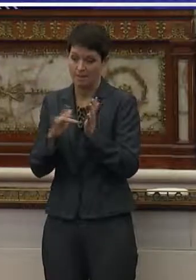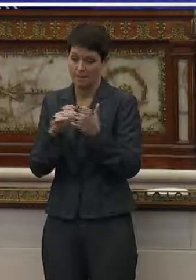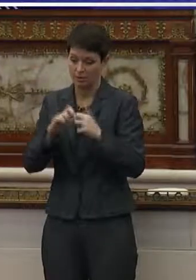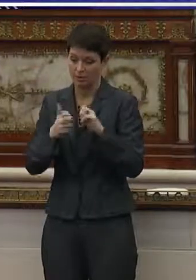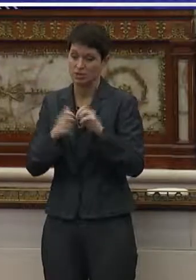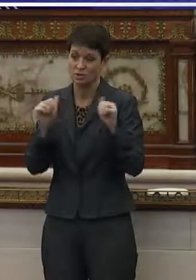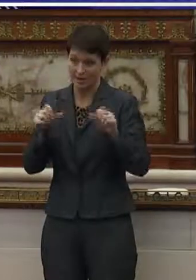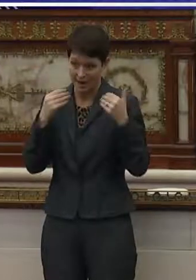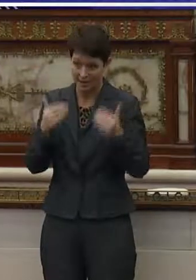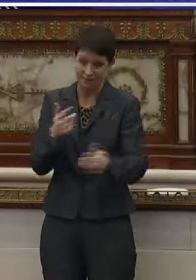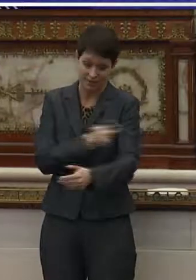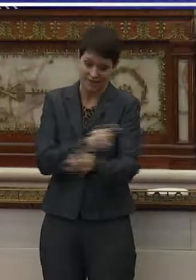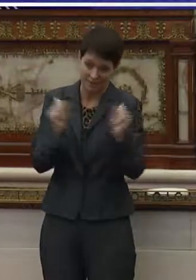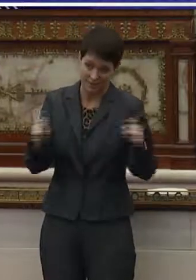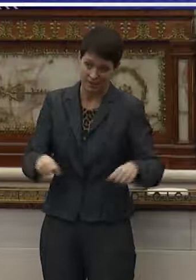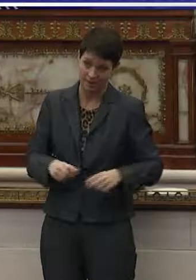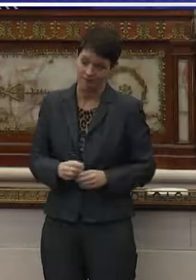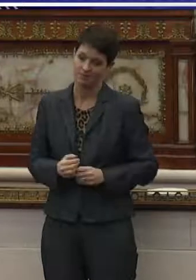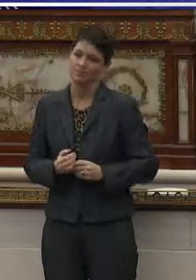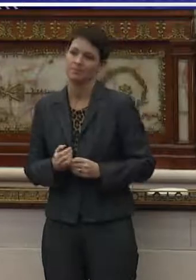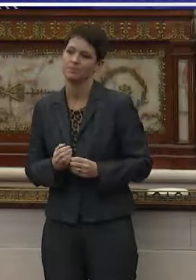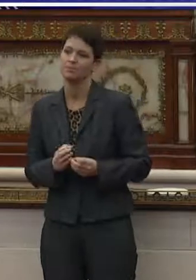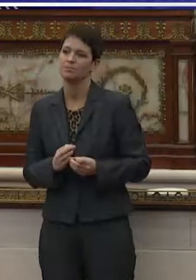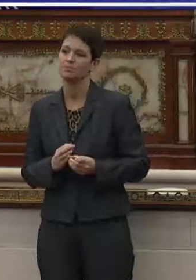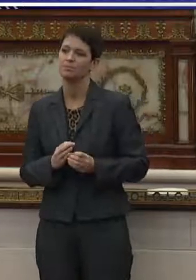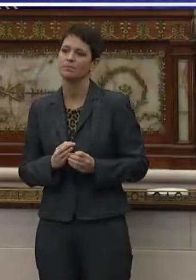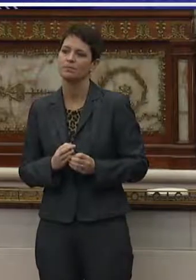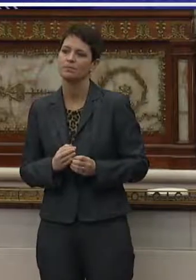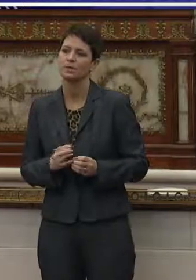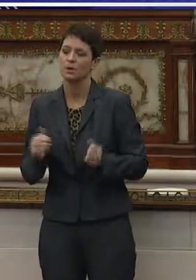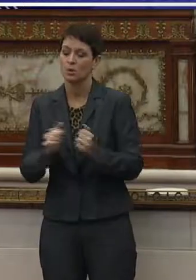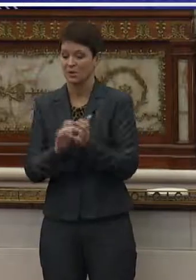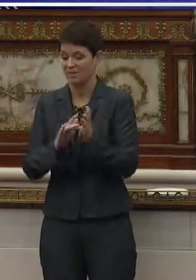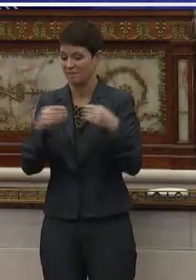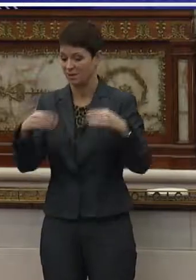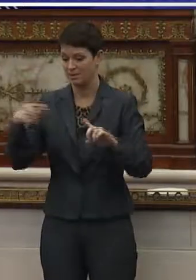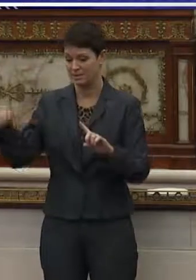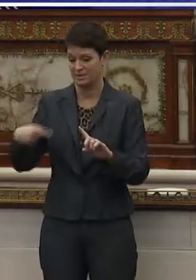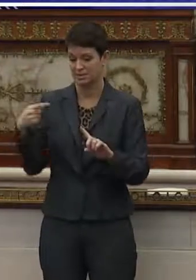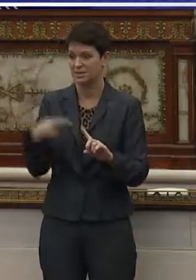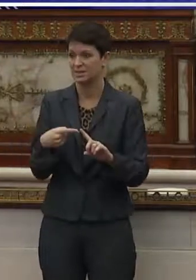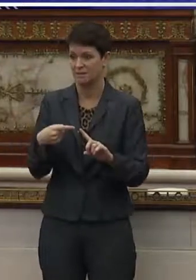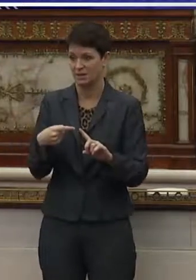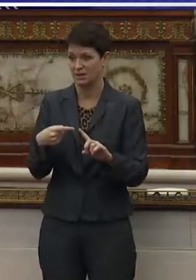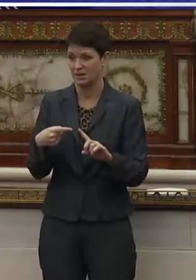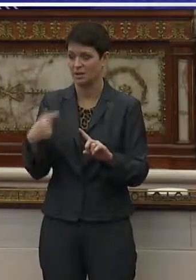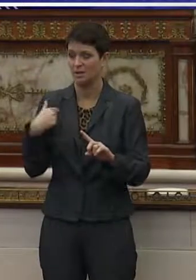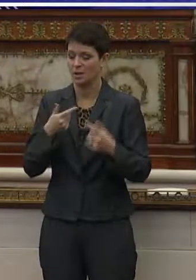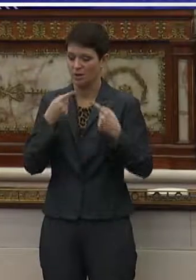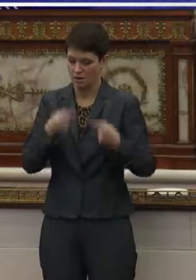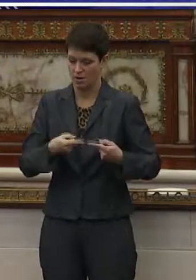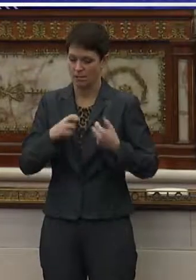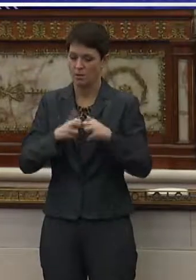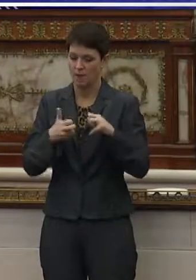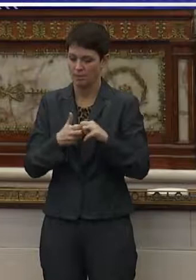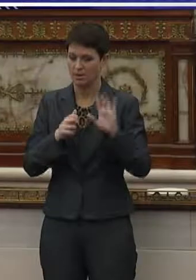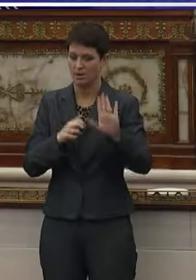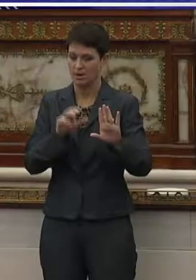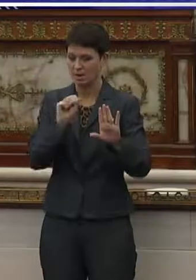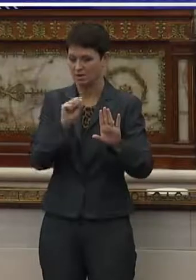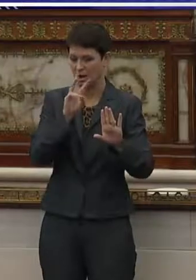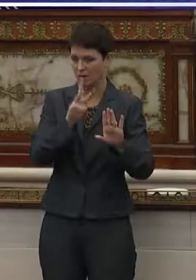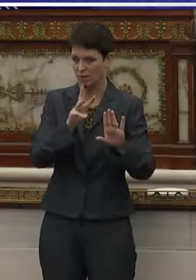issues can then be vaccinated at those sites? Yeah, so with the pharmacy specifically, we were having a problem where their